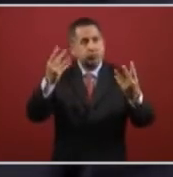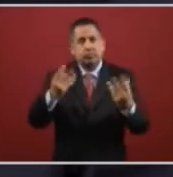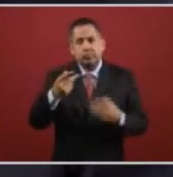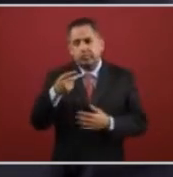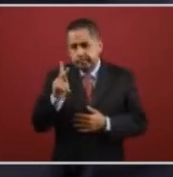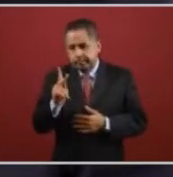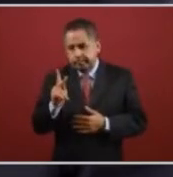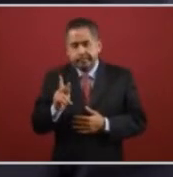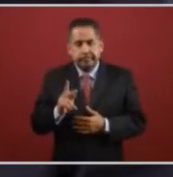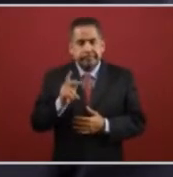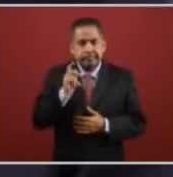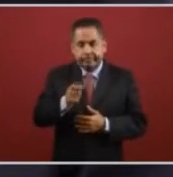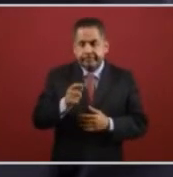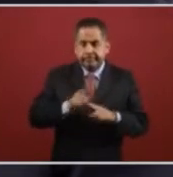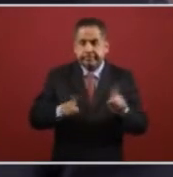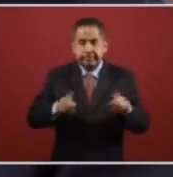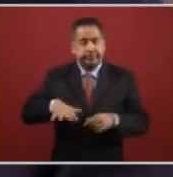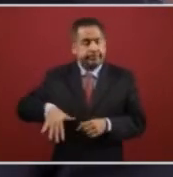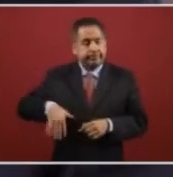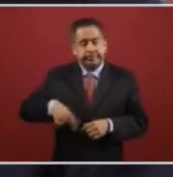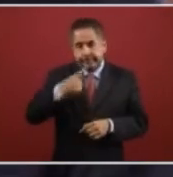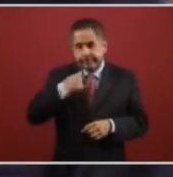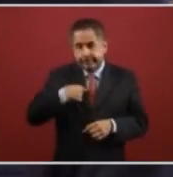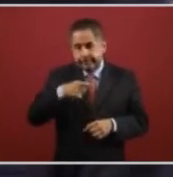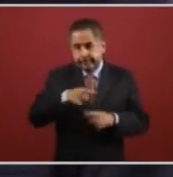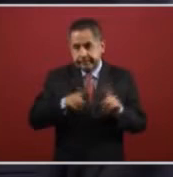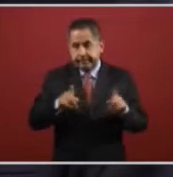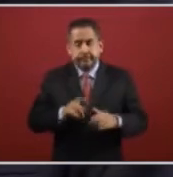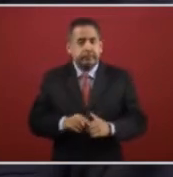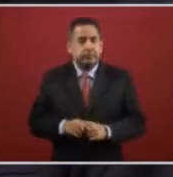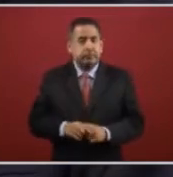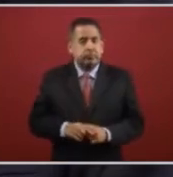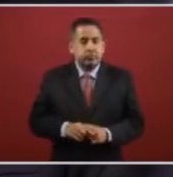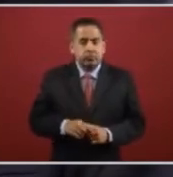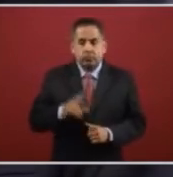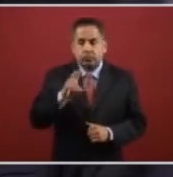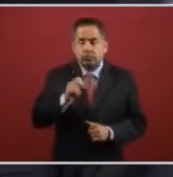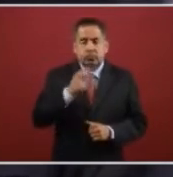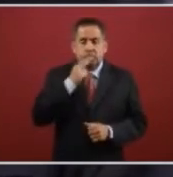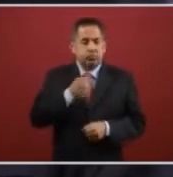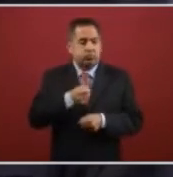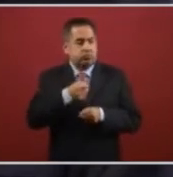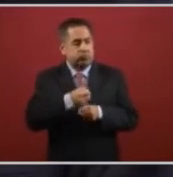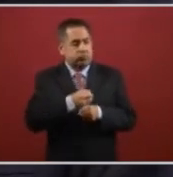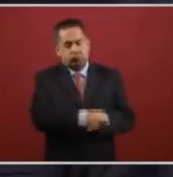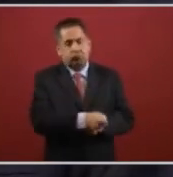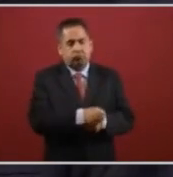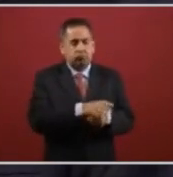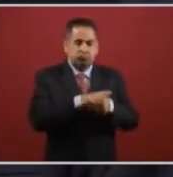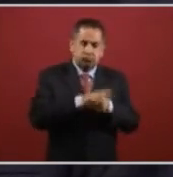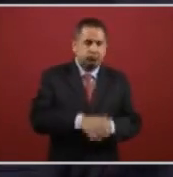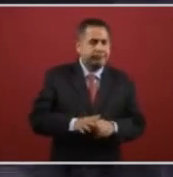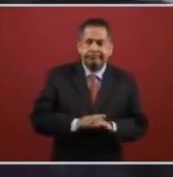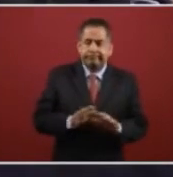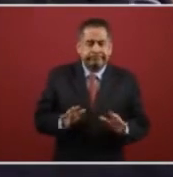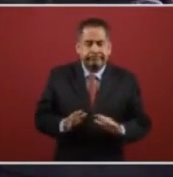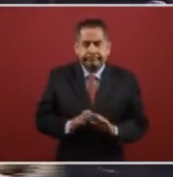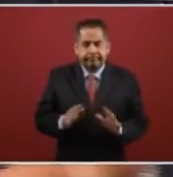all of Morelos. But contrary to what you've just said, they do not use